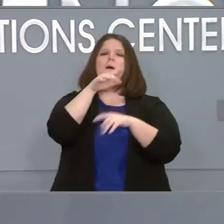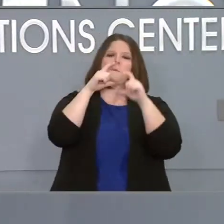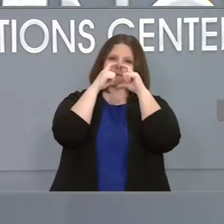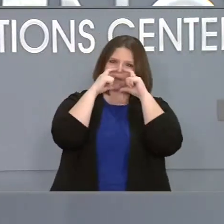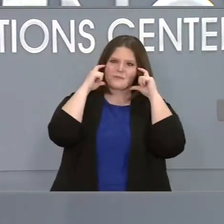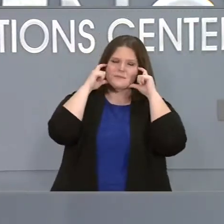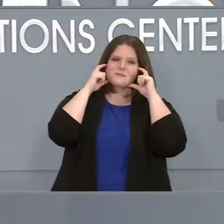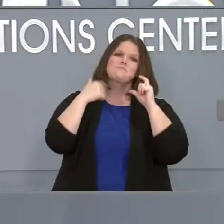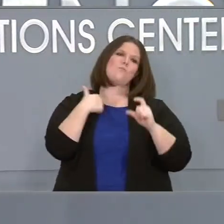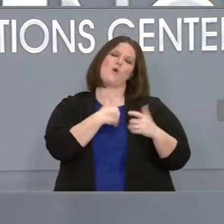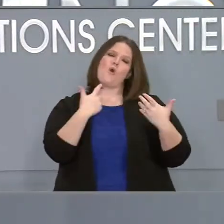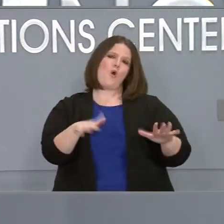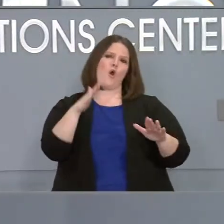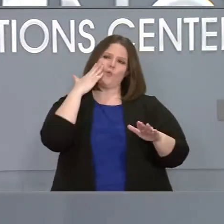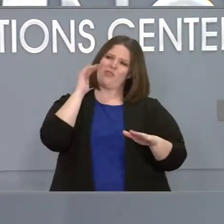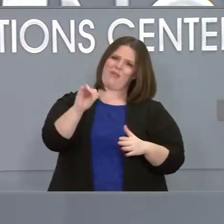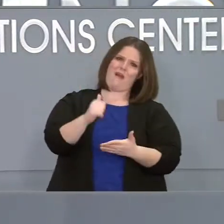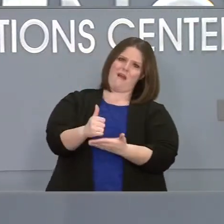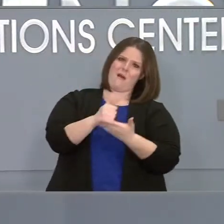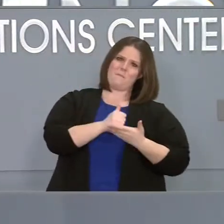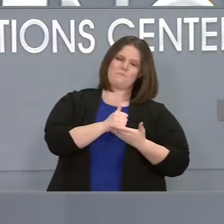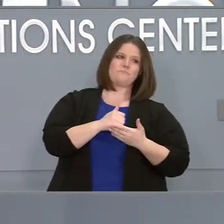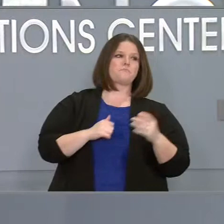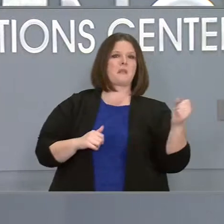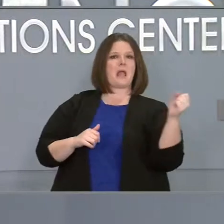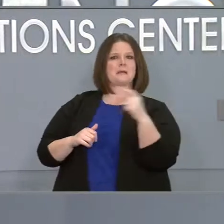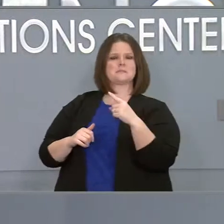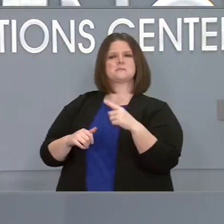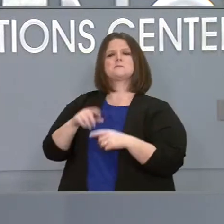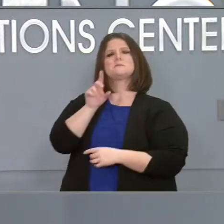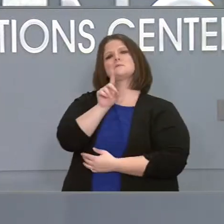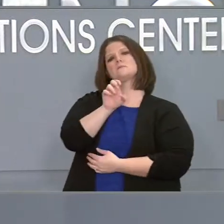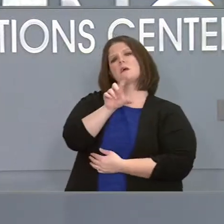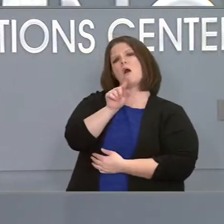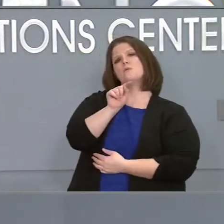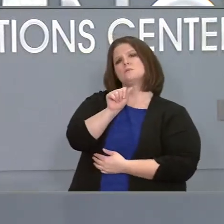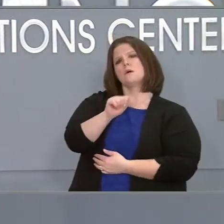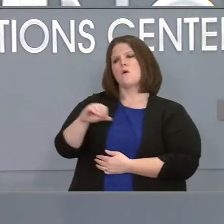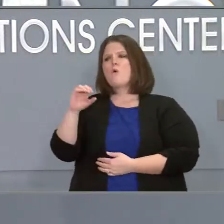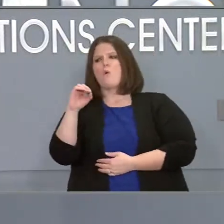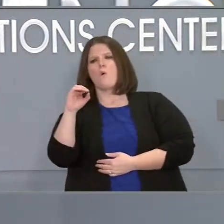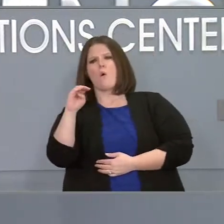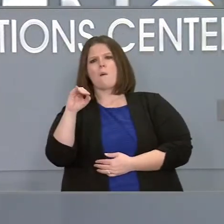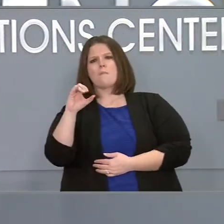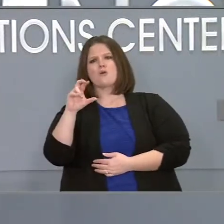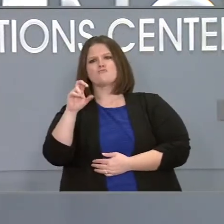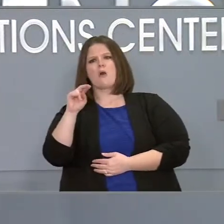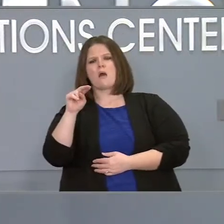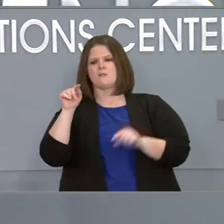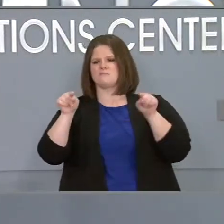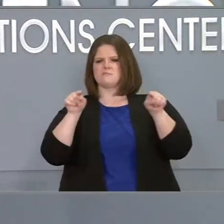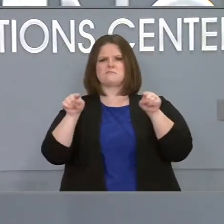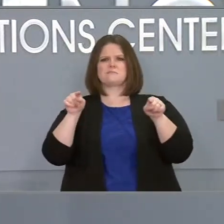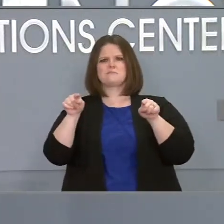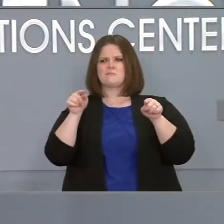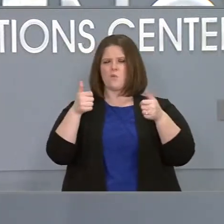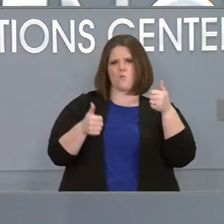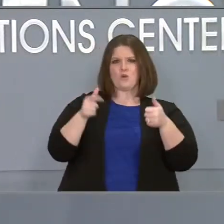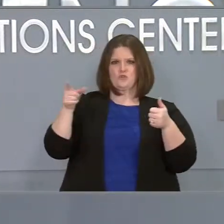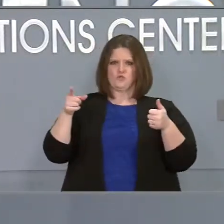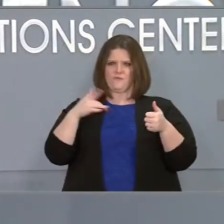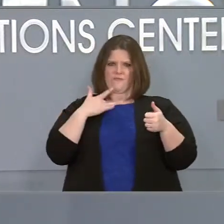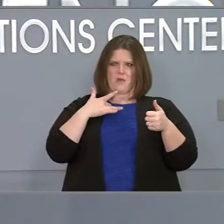tools that we know work. And finally, Omicron or Delta, which are you more fearful of and why? Well, I think Delta's here right now, right? So that is what